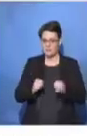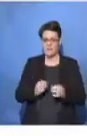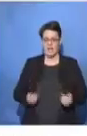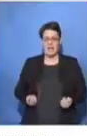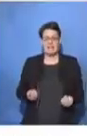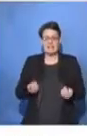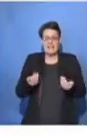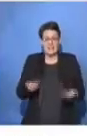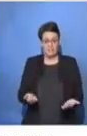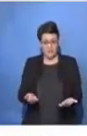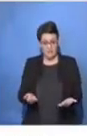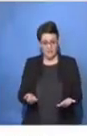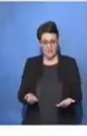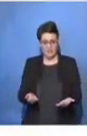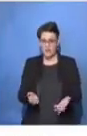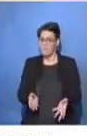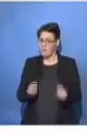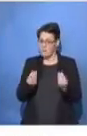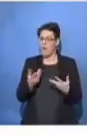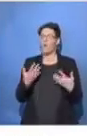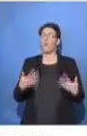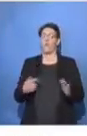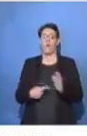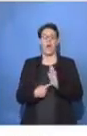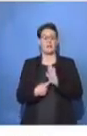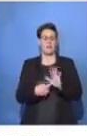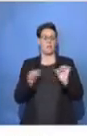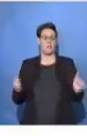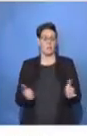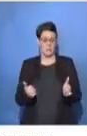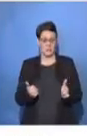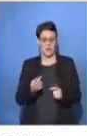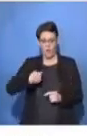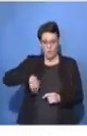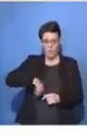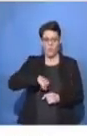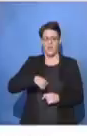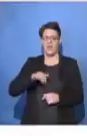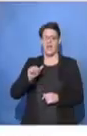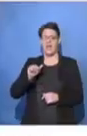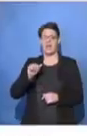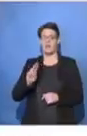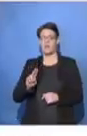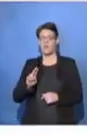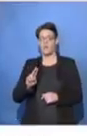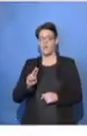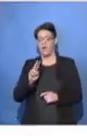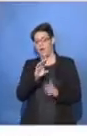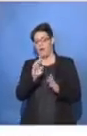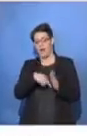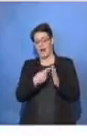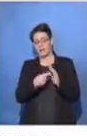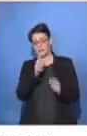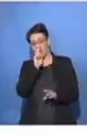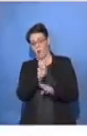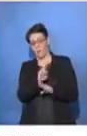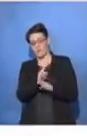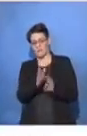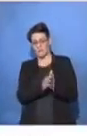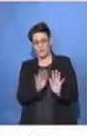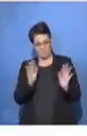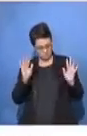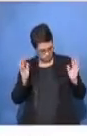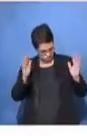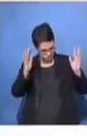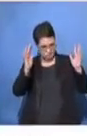delivery attained is exemplary. We in the African Union Election Observer Mission implore the people